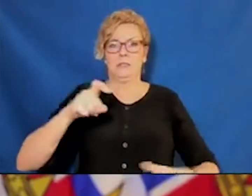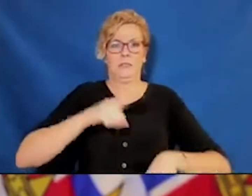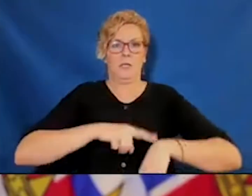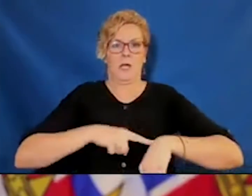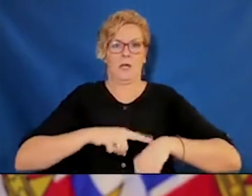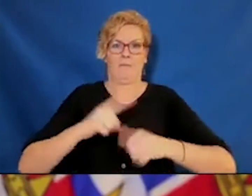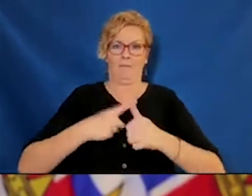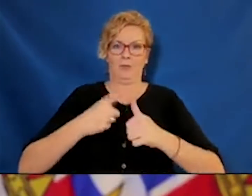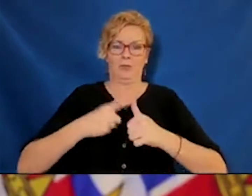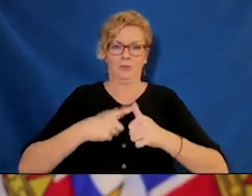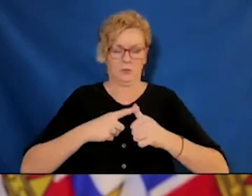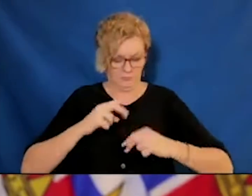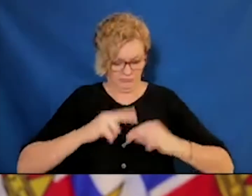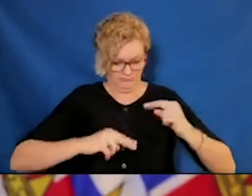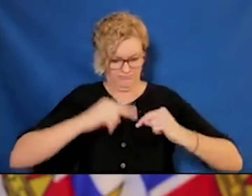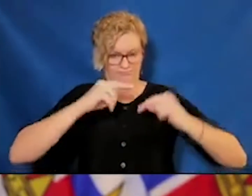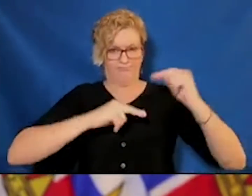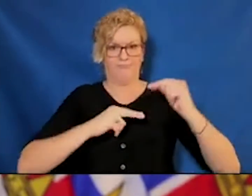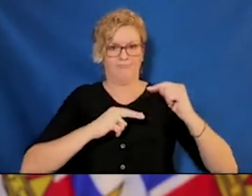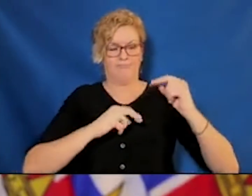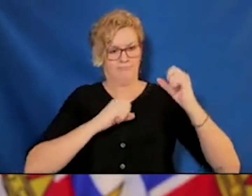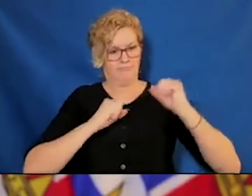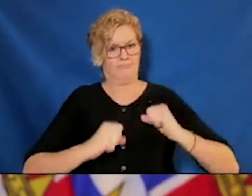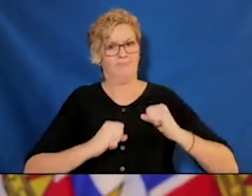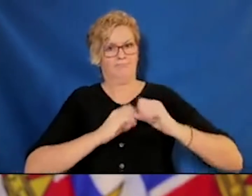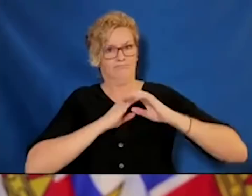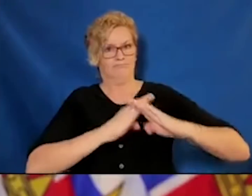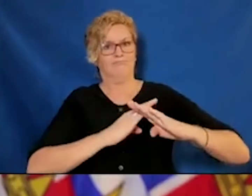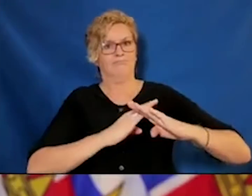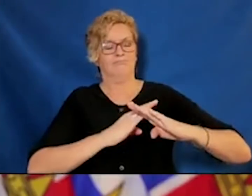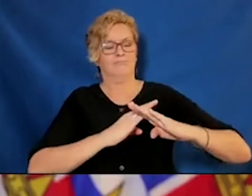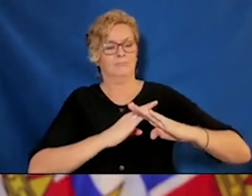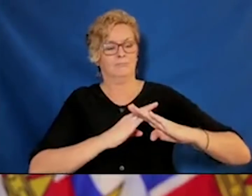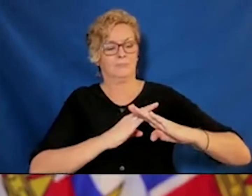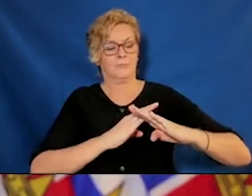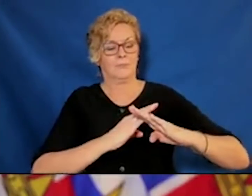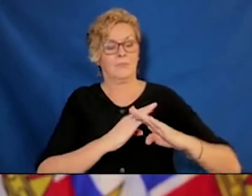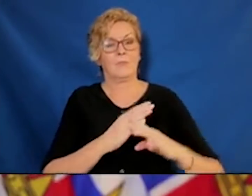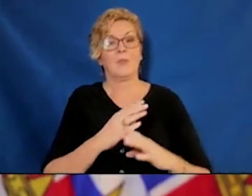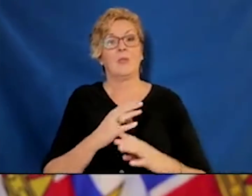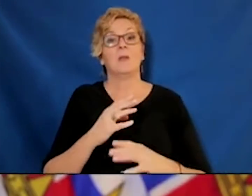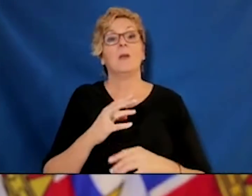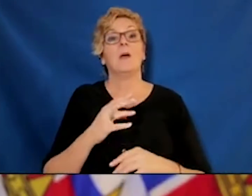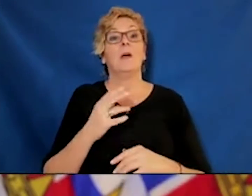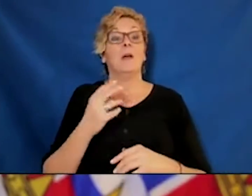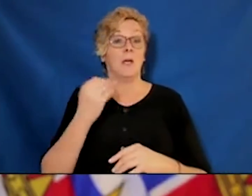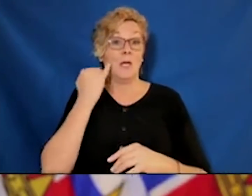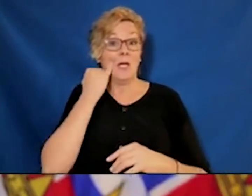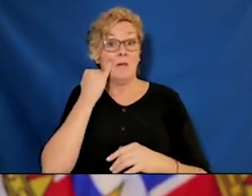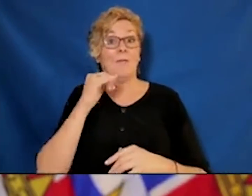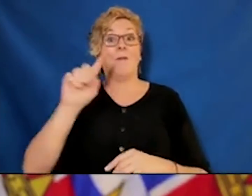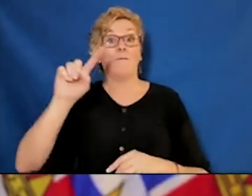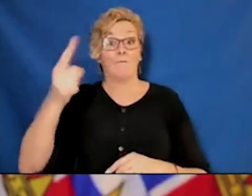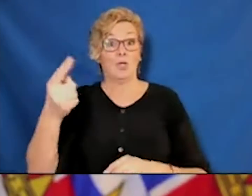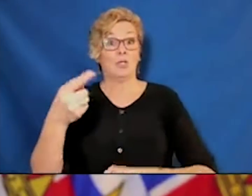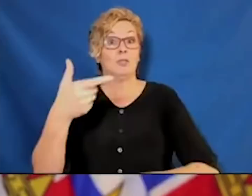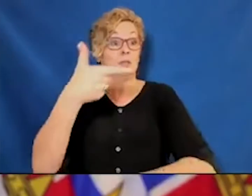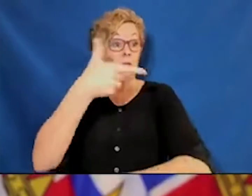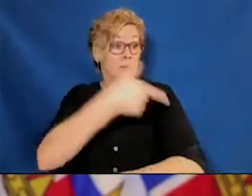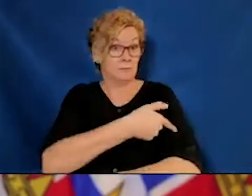programs, the boost is actually more longer-lasting and stronger if it's given